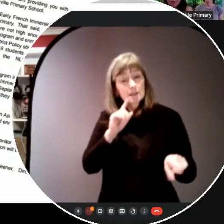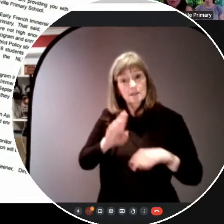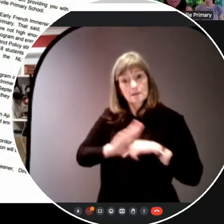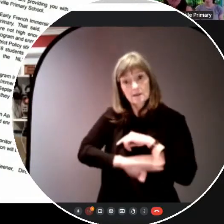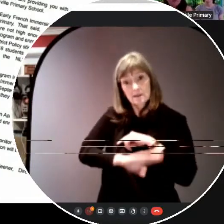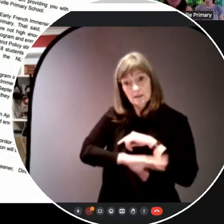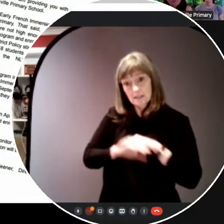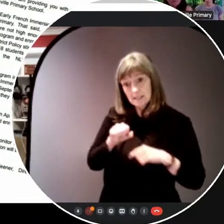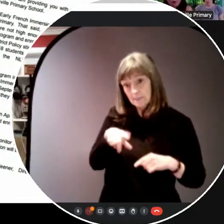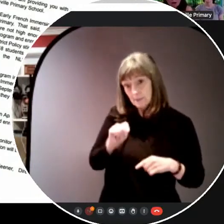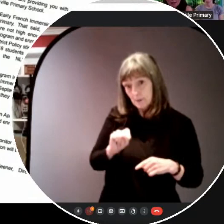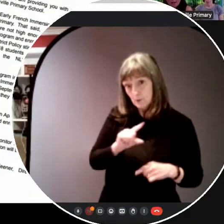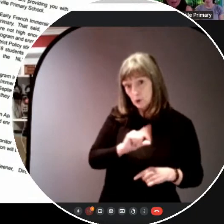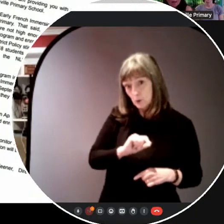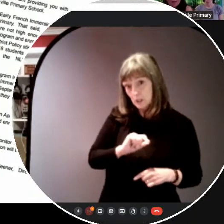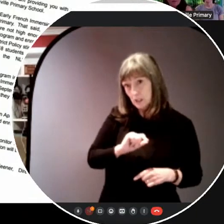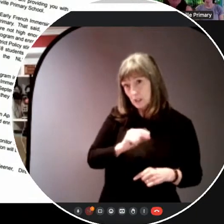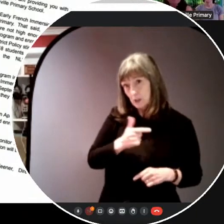of